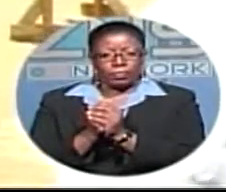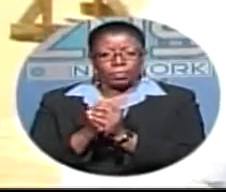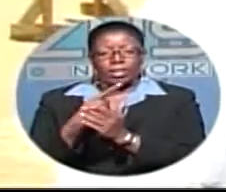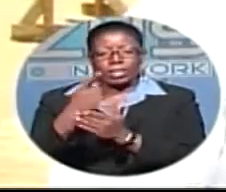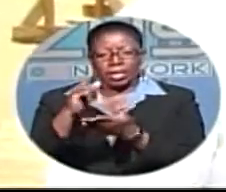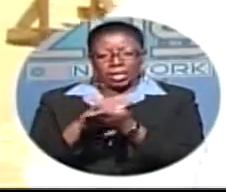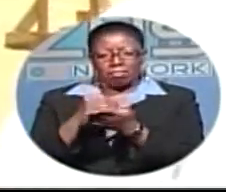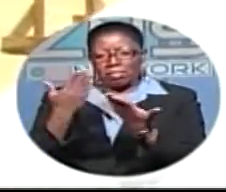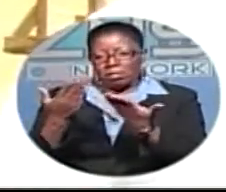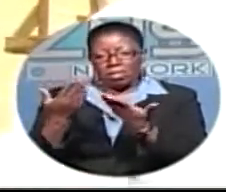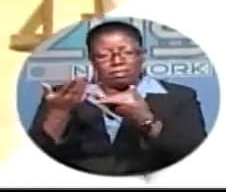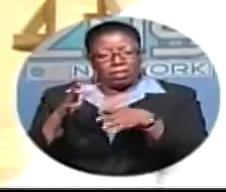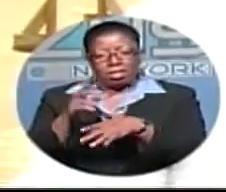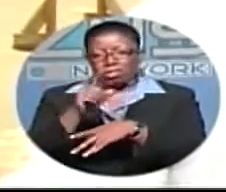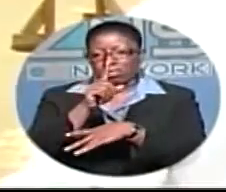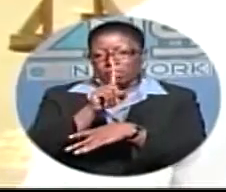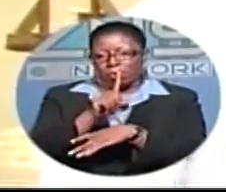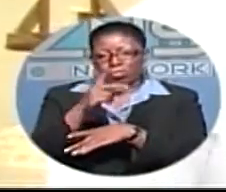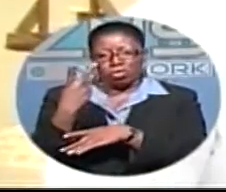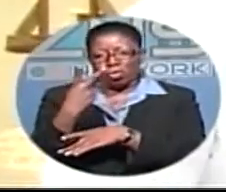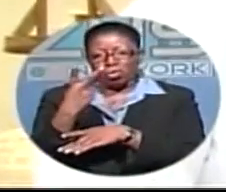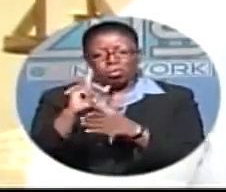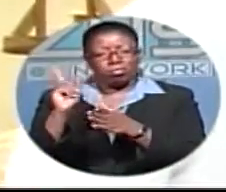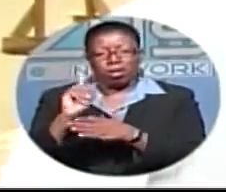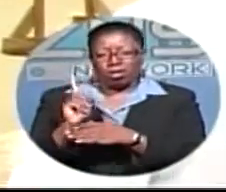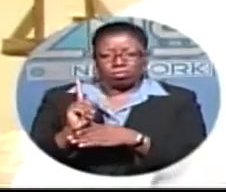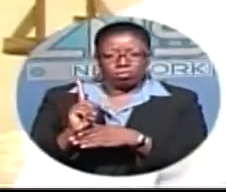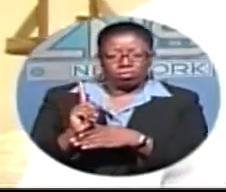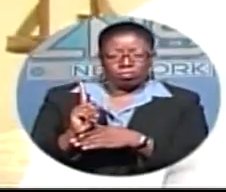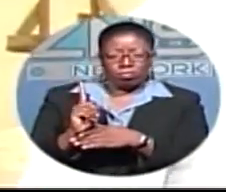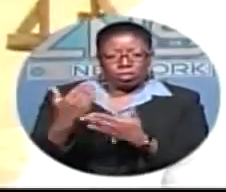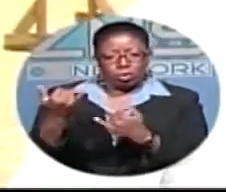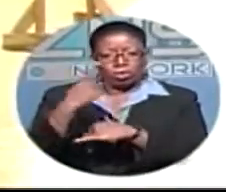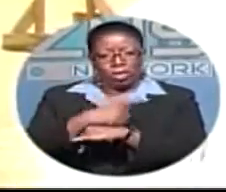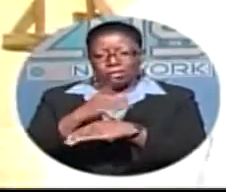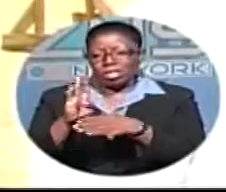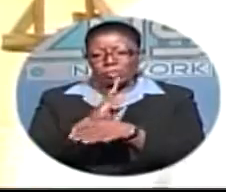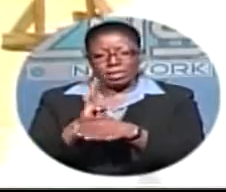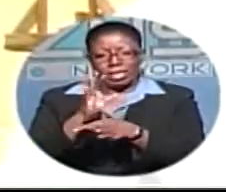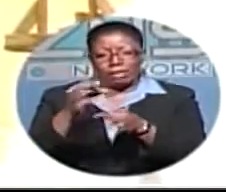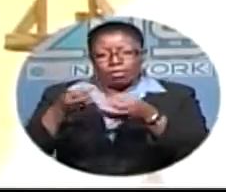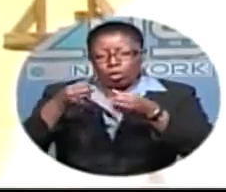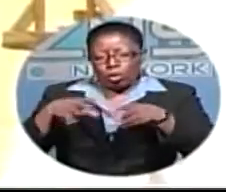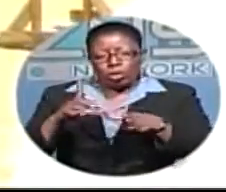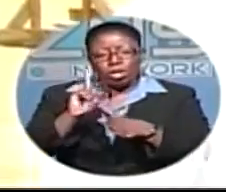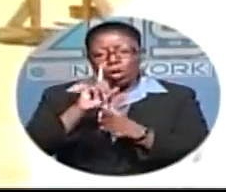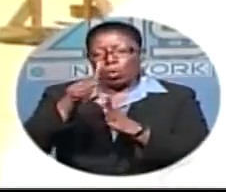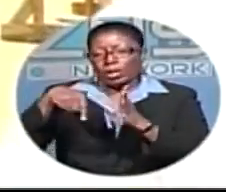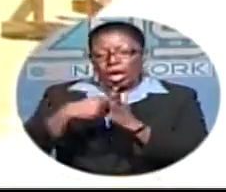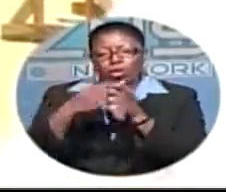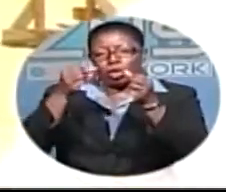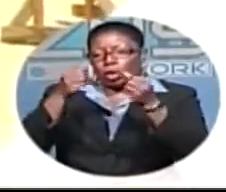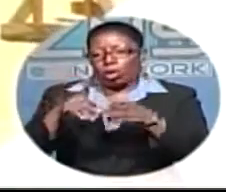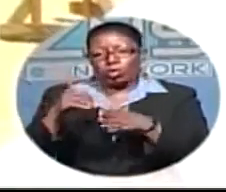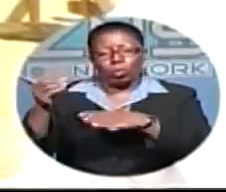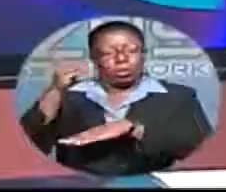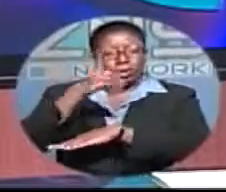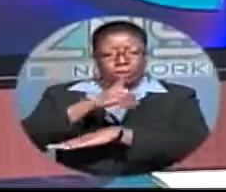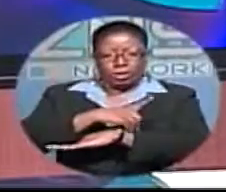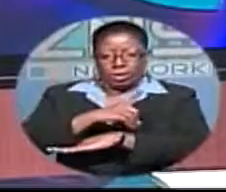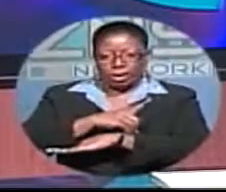finished by 2-3 o'clock today. But, you know, in this business, with the margins being the way they are, if you lose an hour or two, you've lost the whole day.